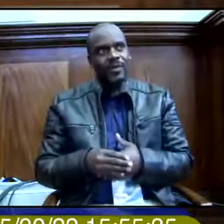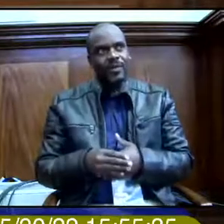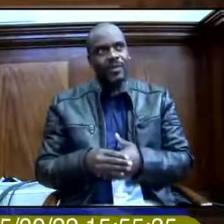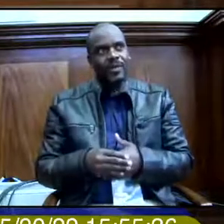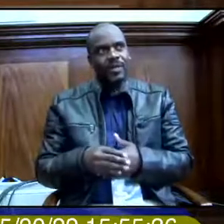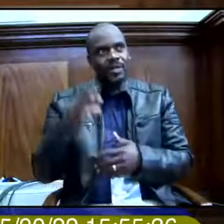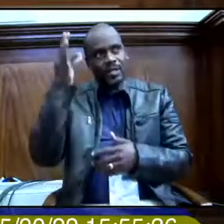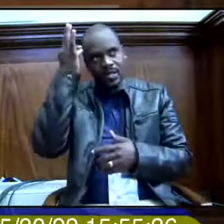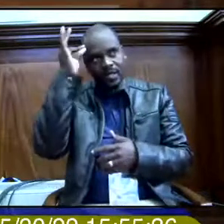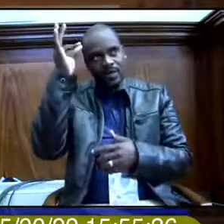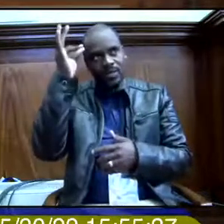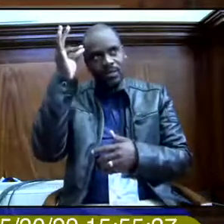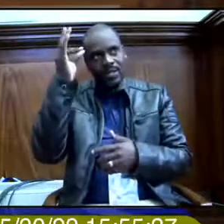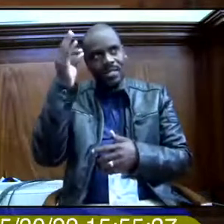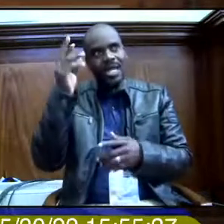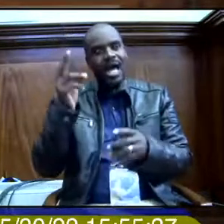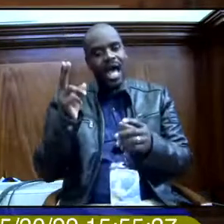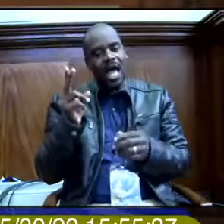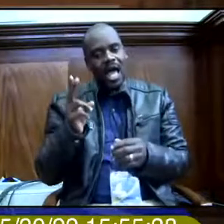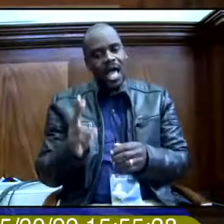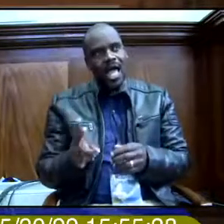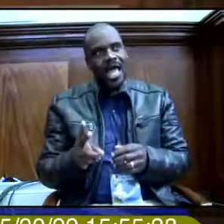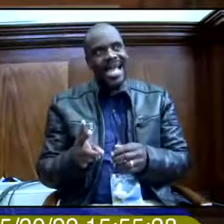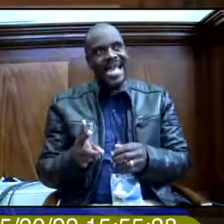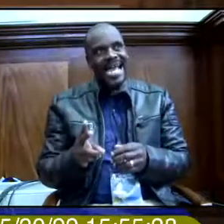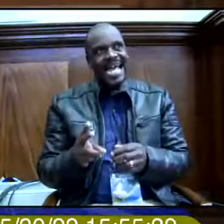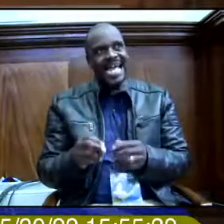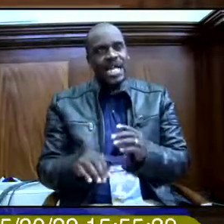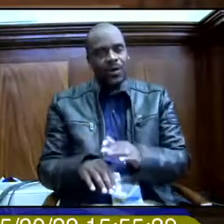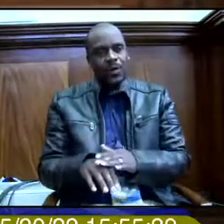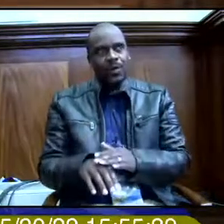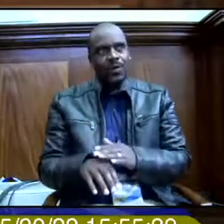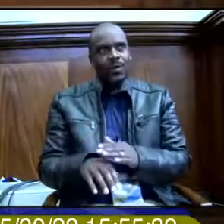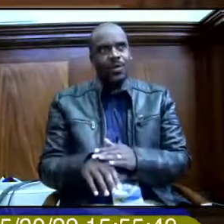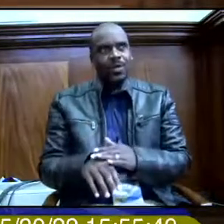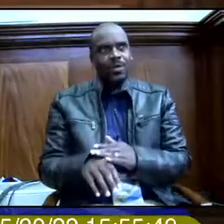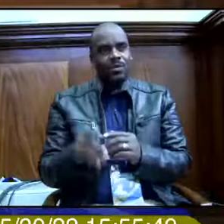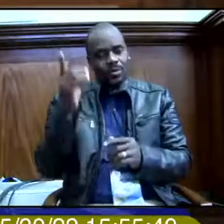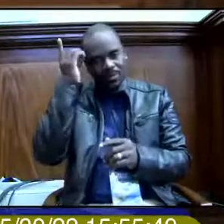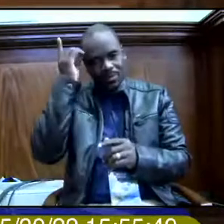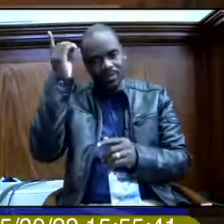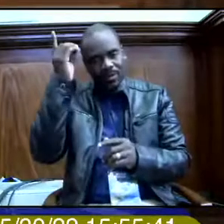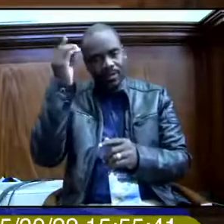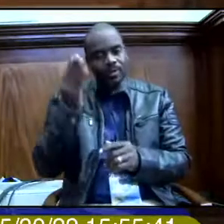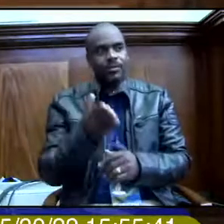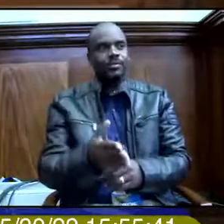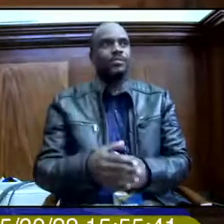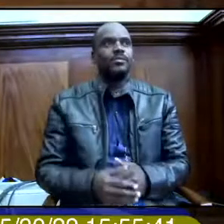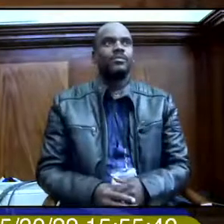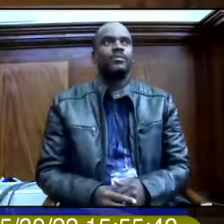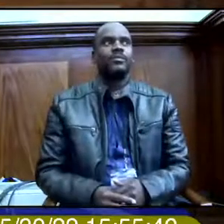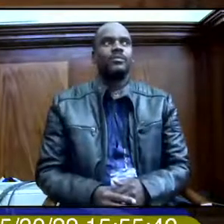government also reenact and unilaterally took decision not to implement